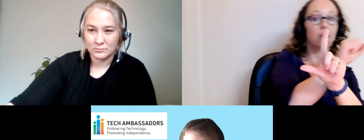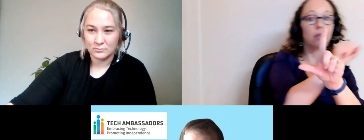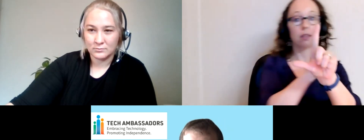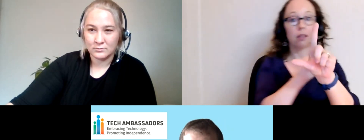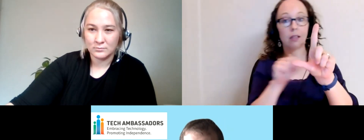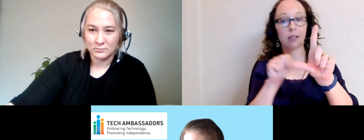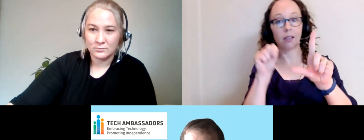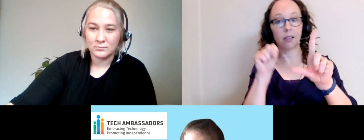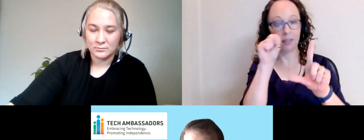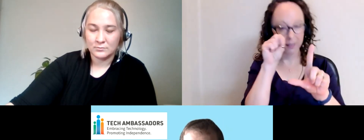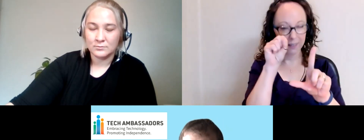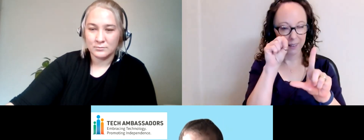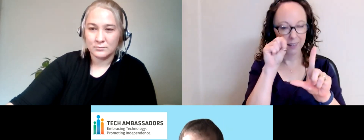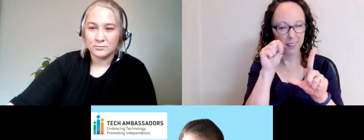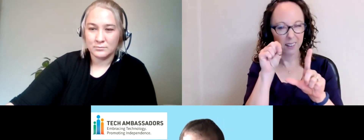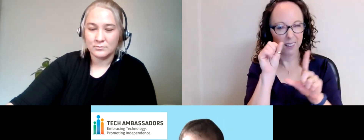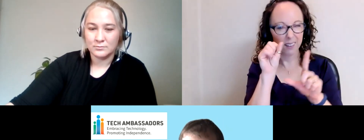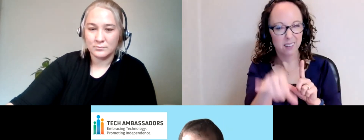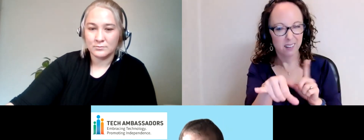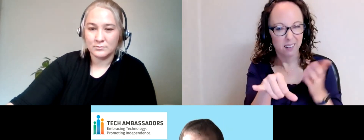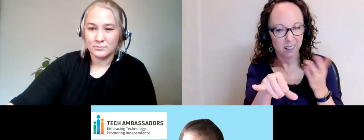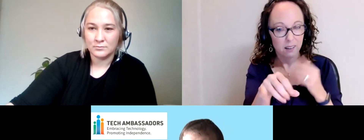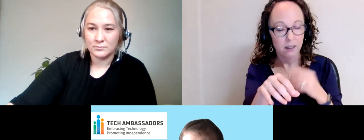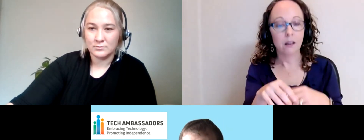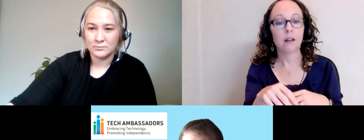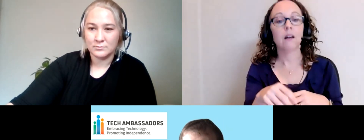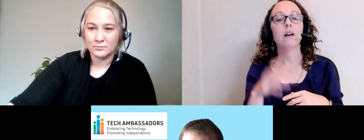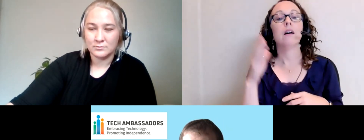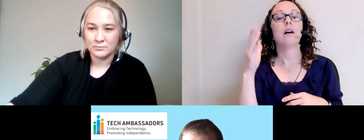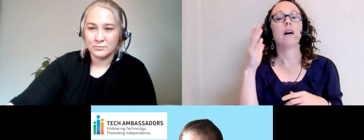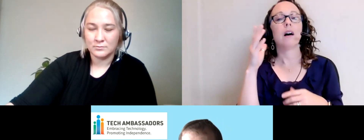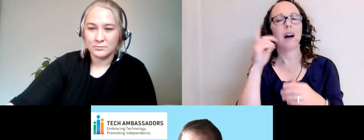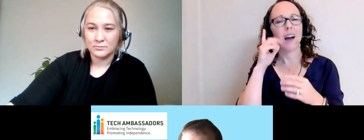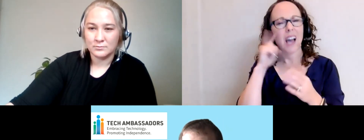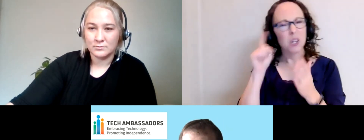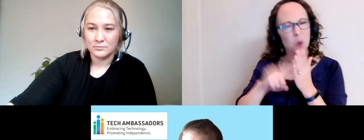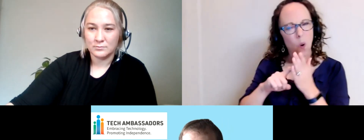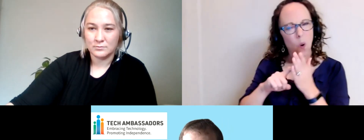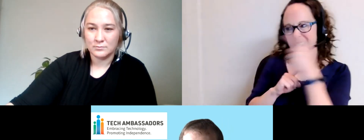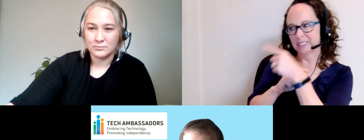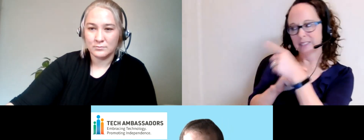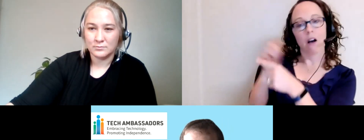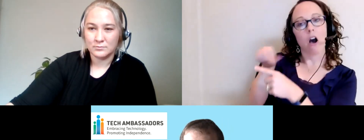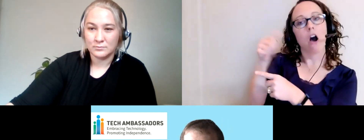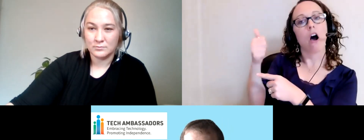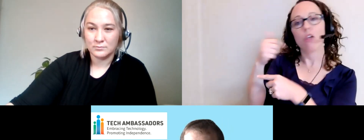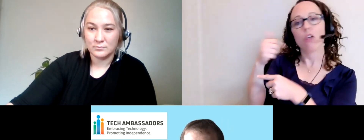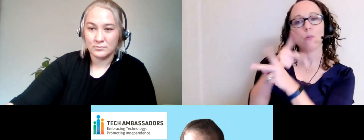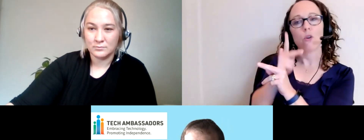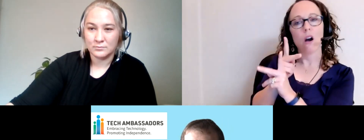like with other products, that they don't have a